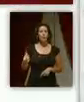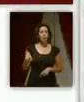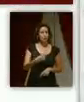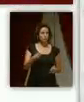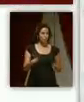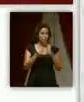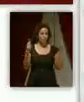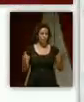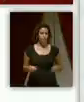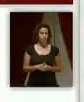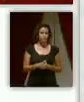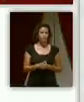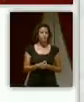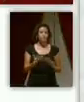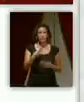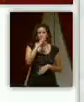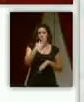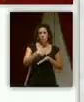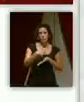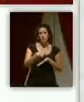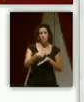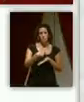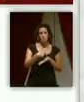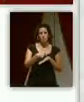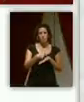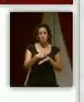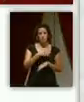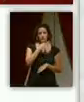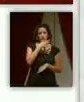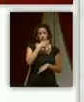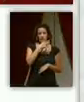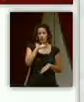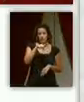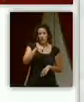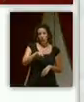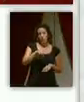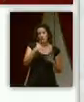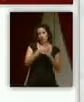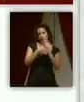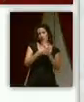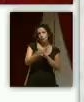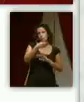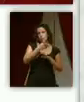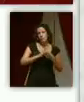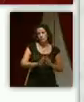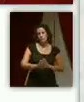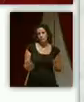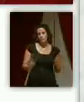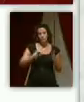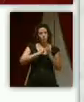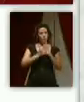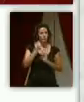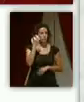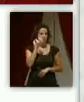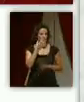regardless of our capacities or impairments. For the sake of time, we are going to explain just one